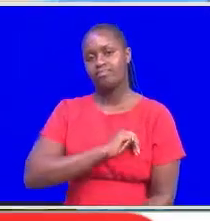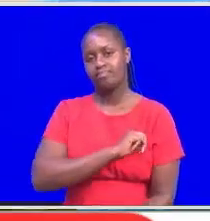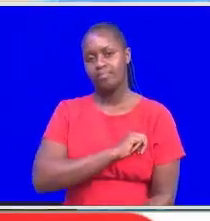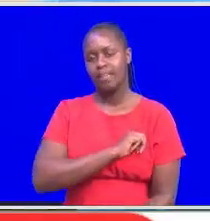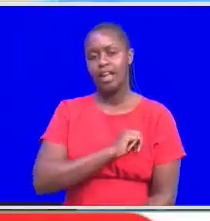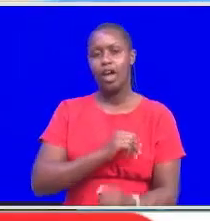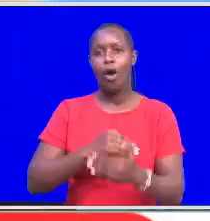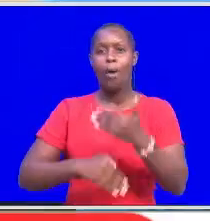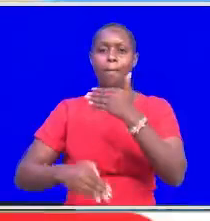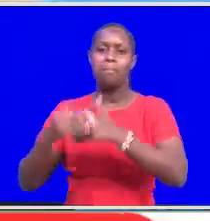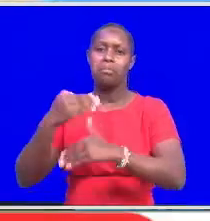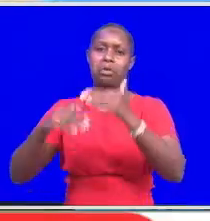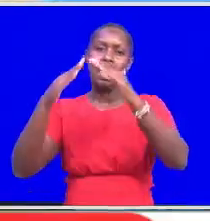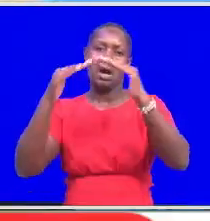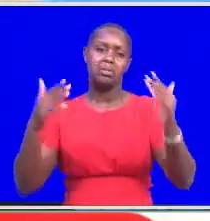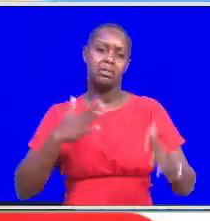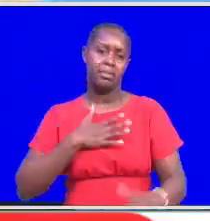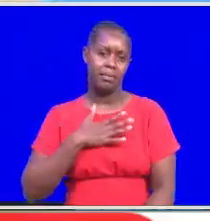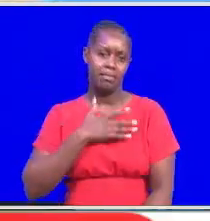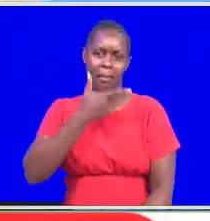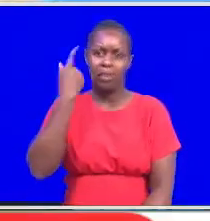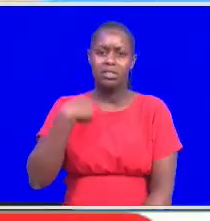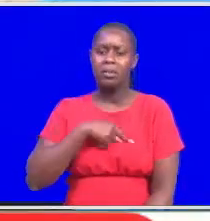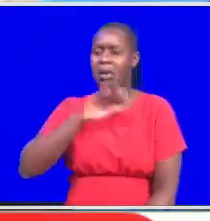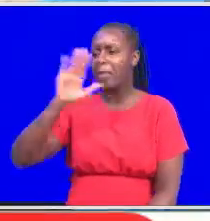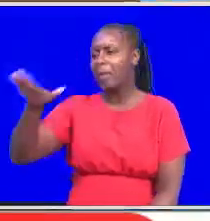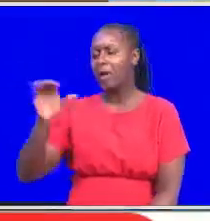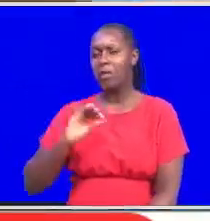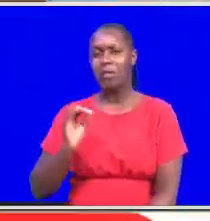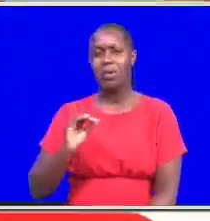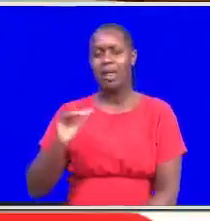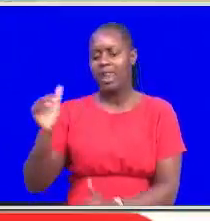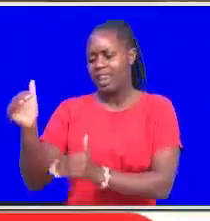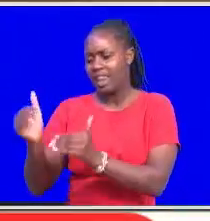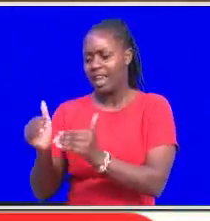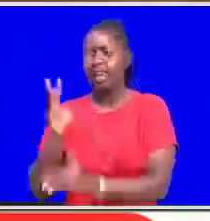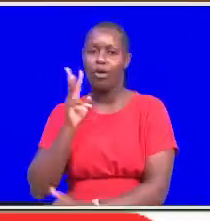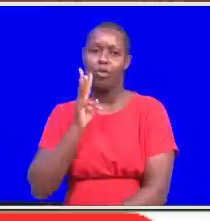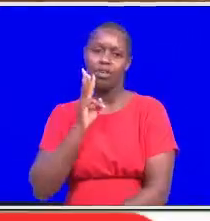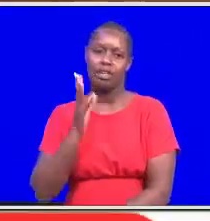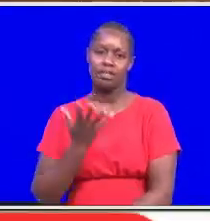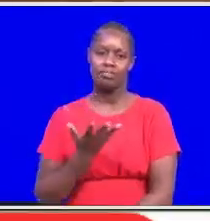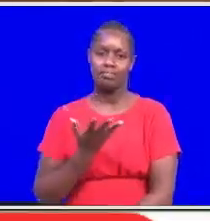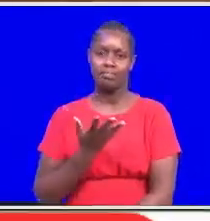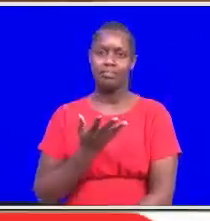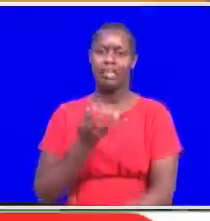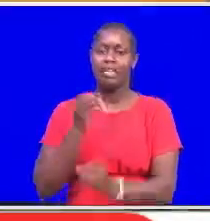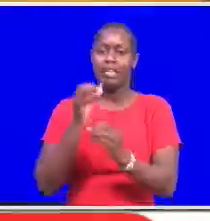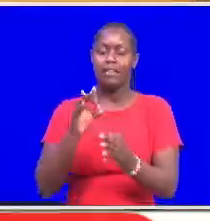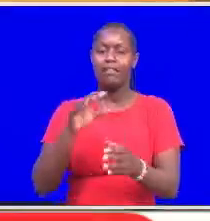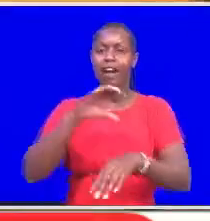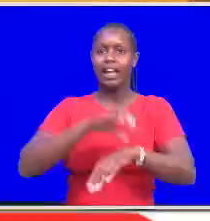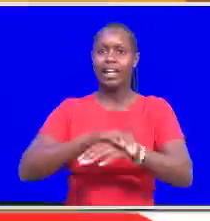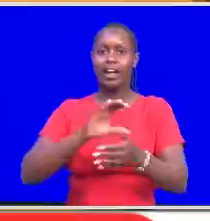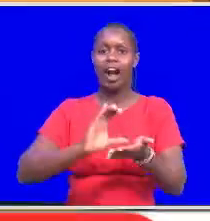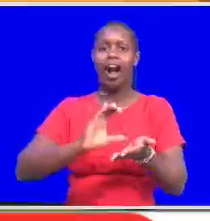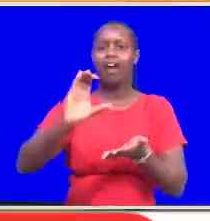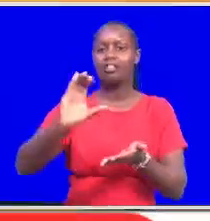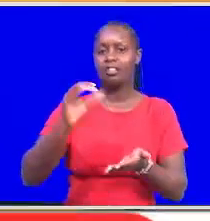ajili kwangu siwezi kurudi ni kukaribu kwa maji ningepata pesa ni songe tu tafute nyumba